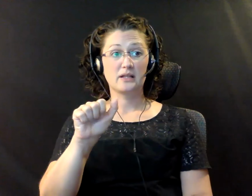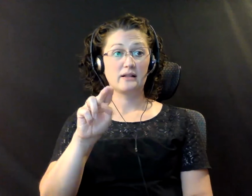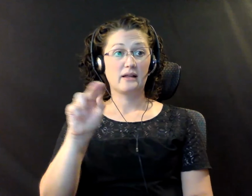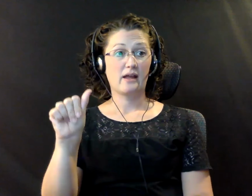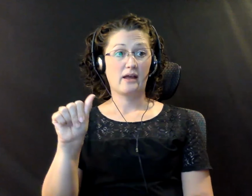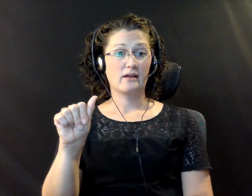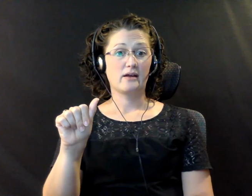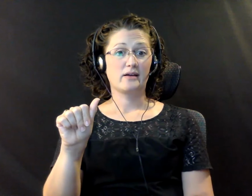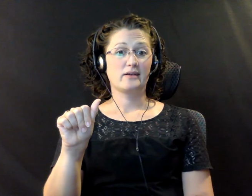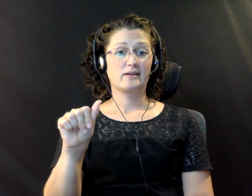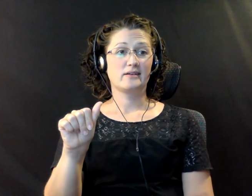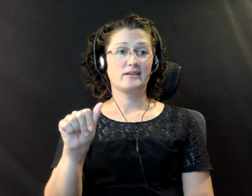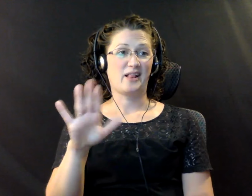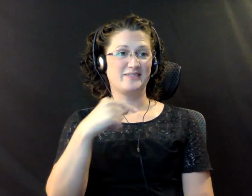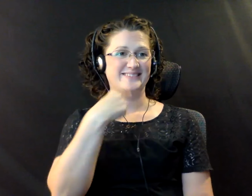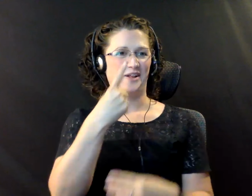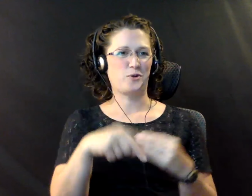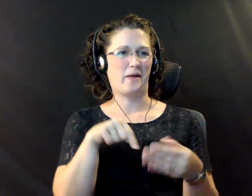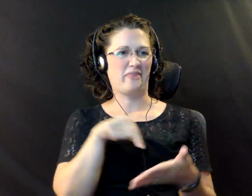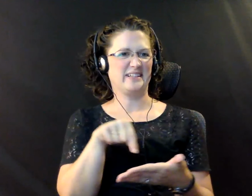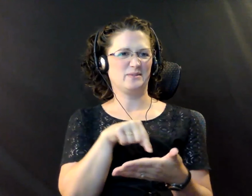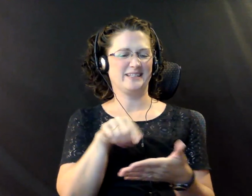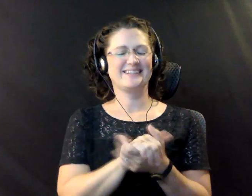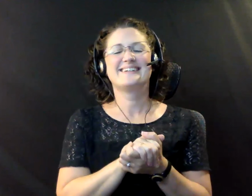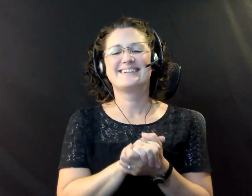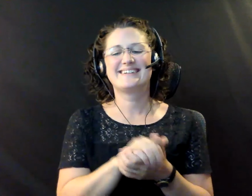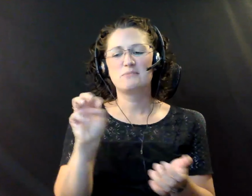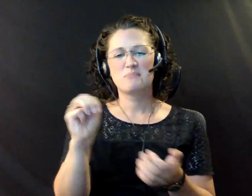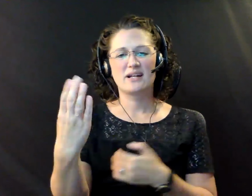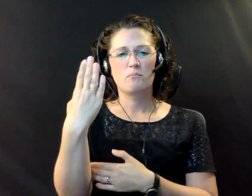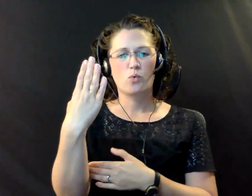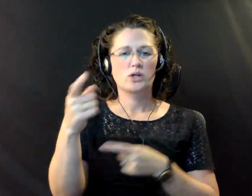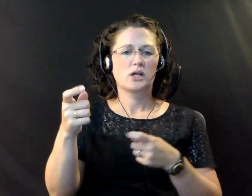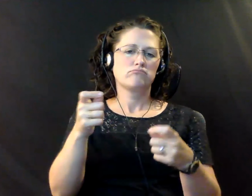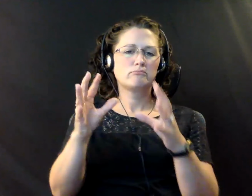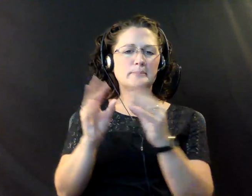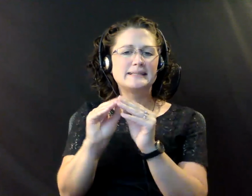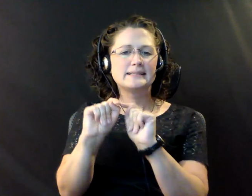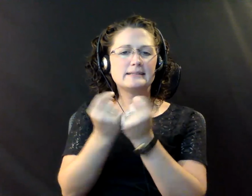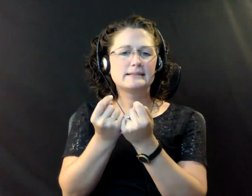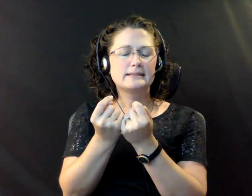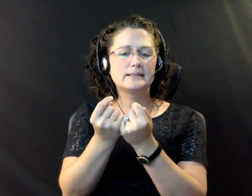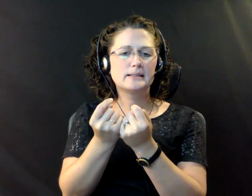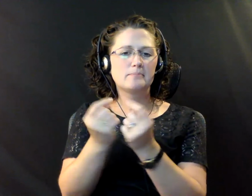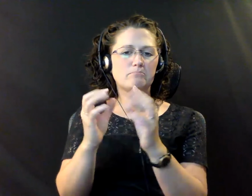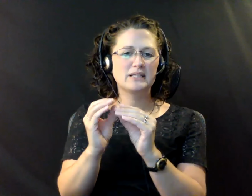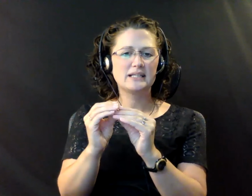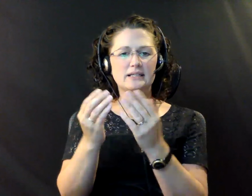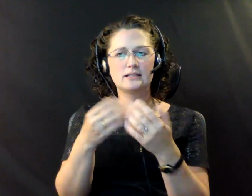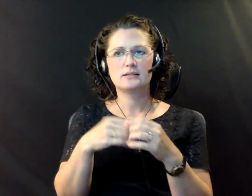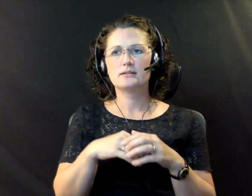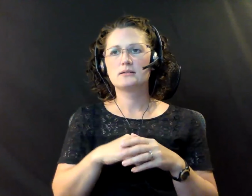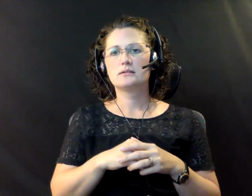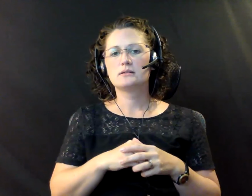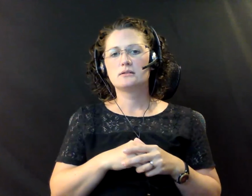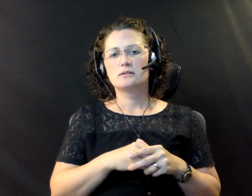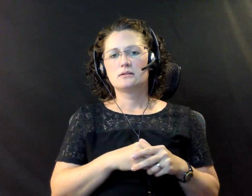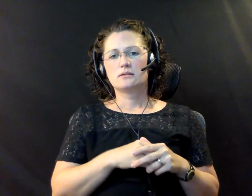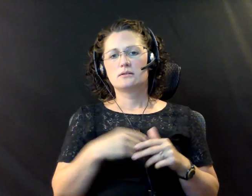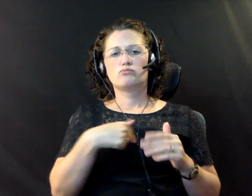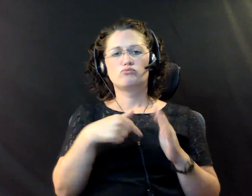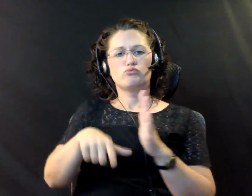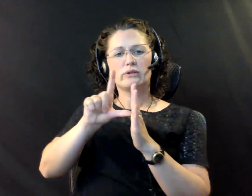week. So our Monday mornings are more administrative. We have team meetings. We like to review